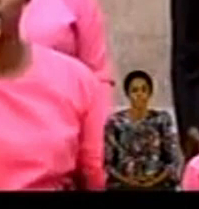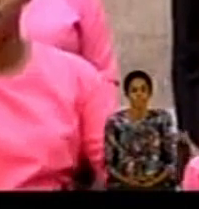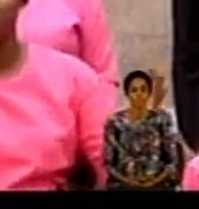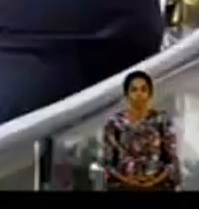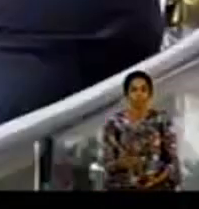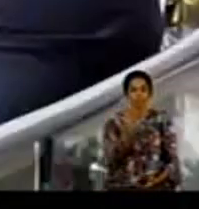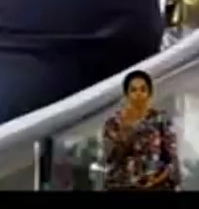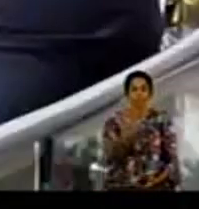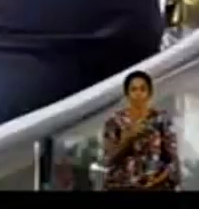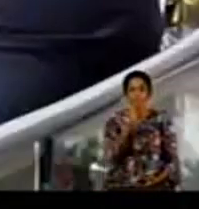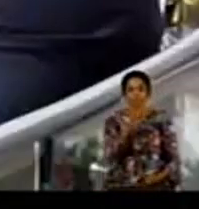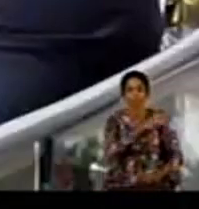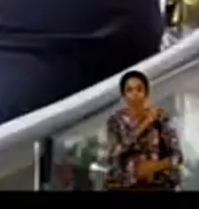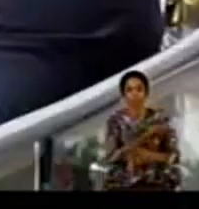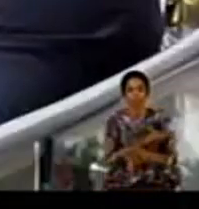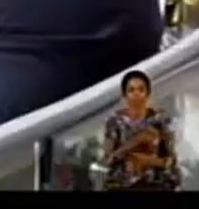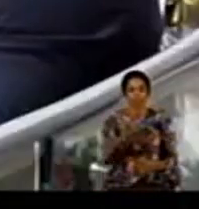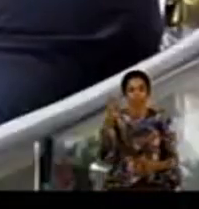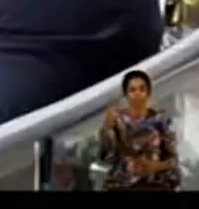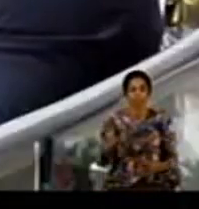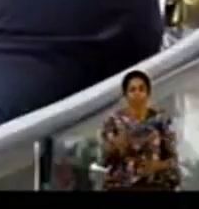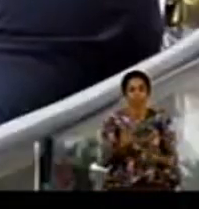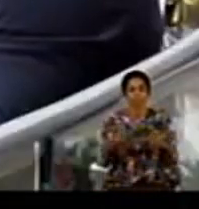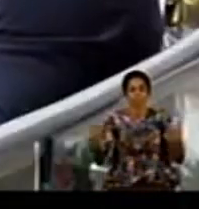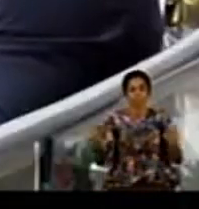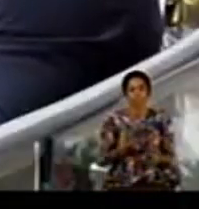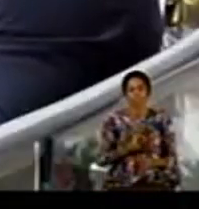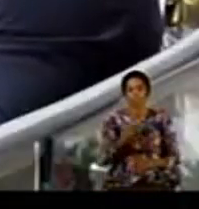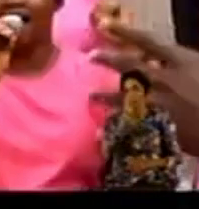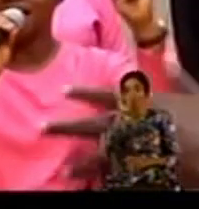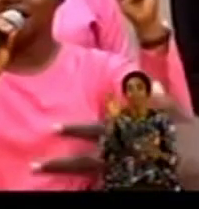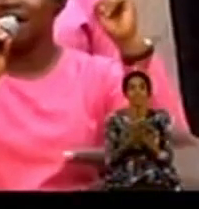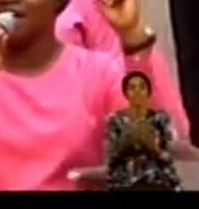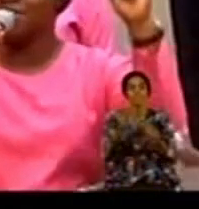You are the mighty God, the great I am.